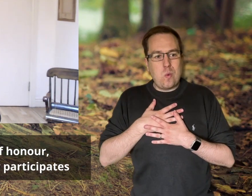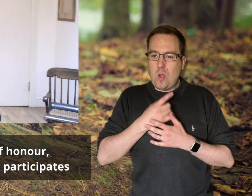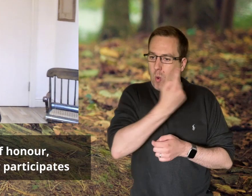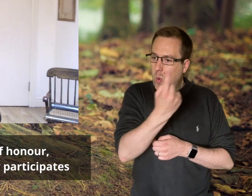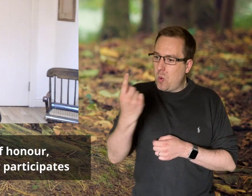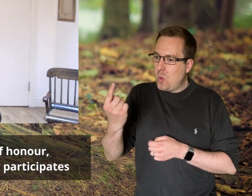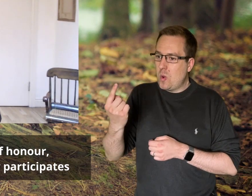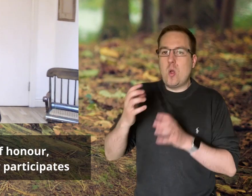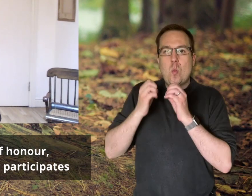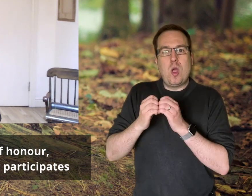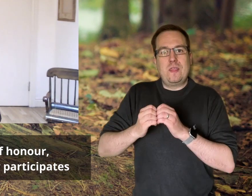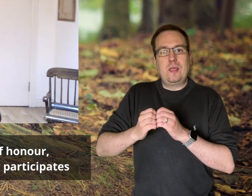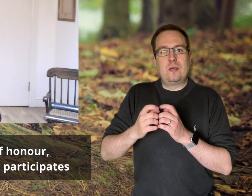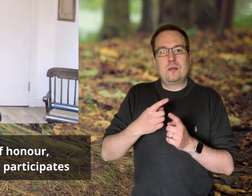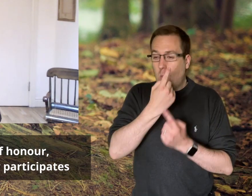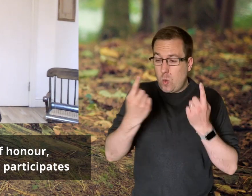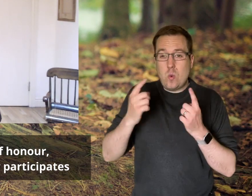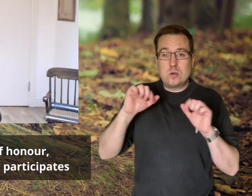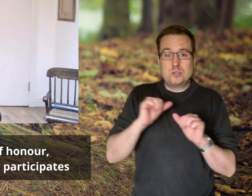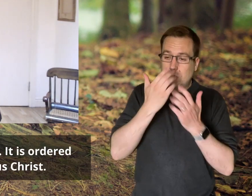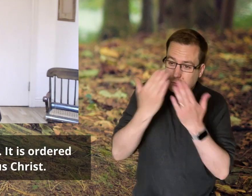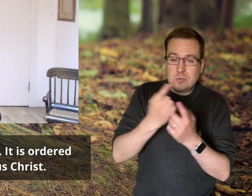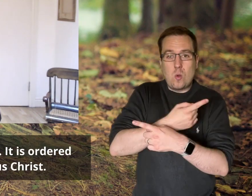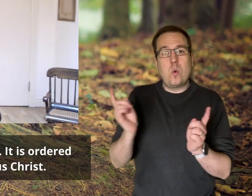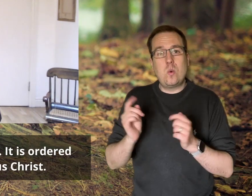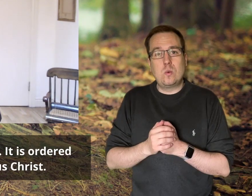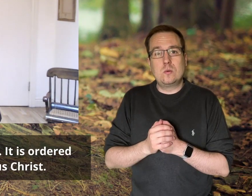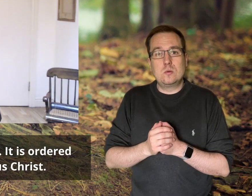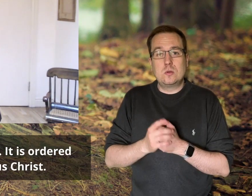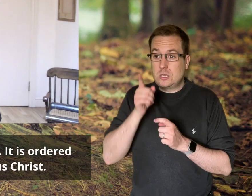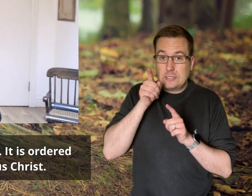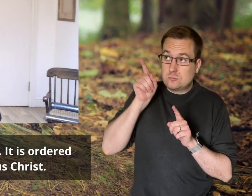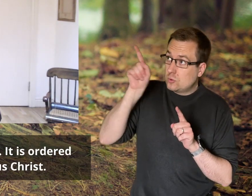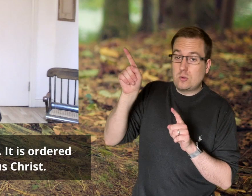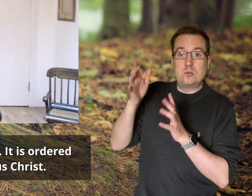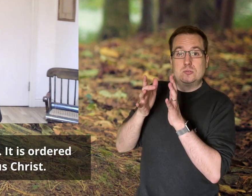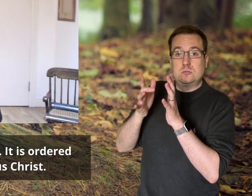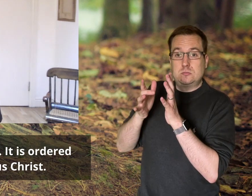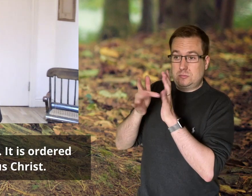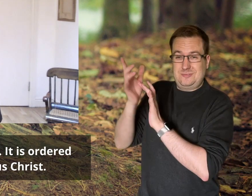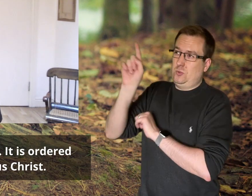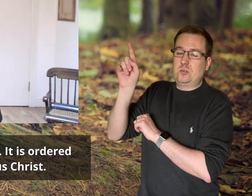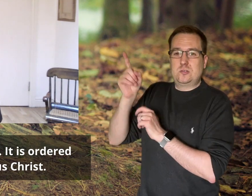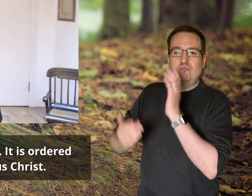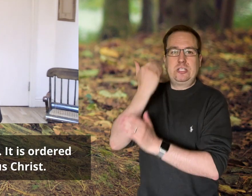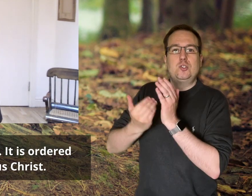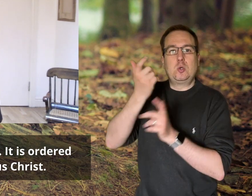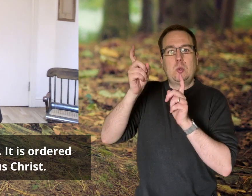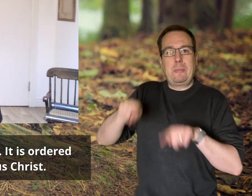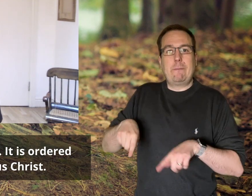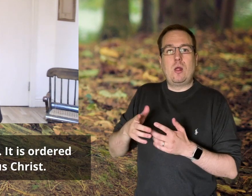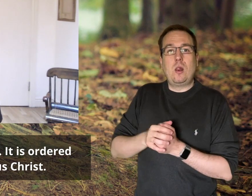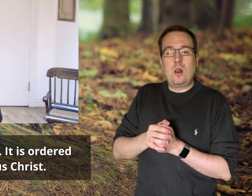and everyone fully and freely participates amongst God's renewed people. It is ordered under